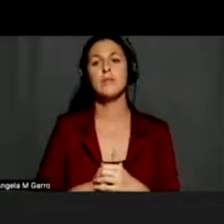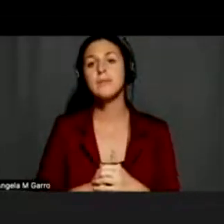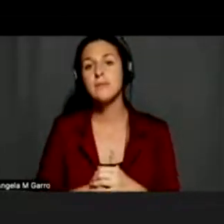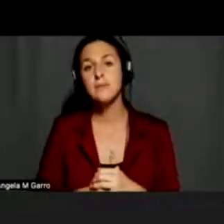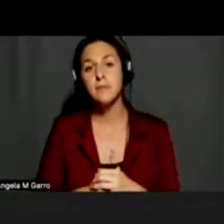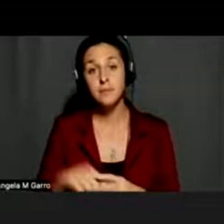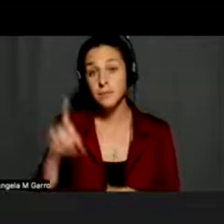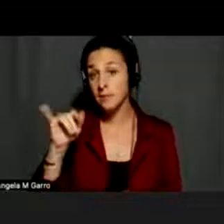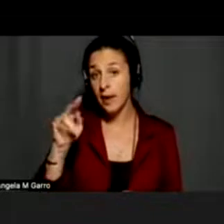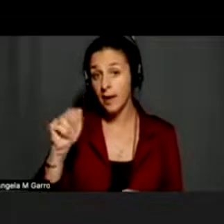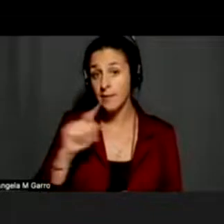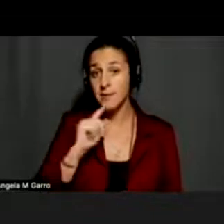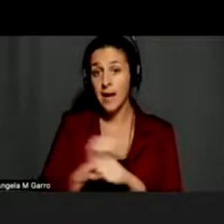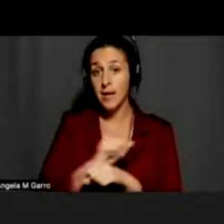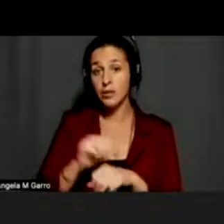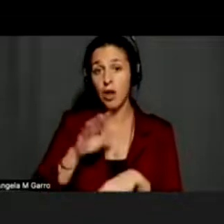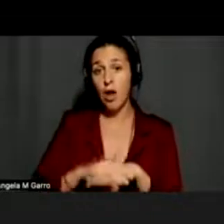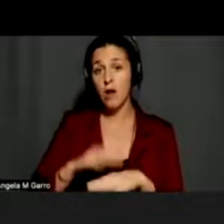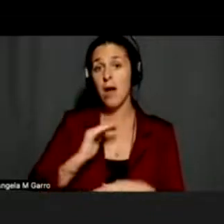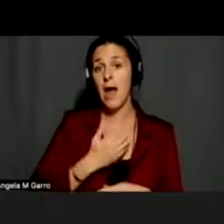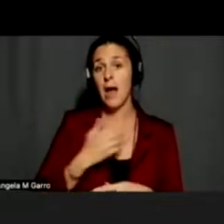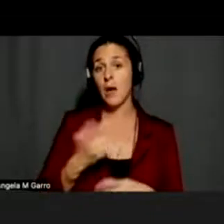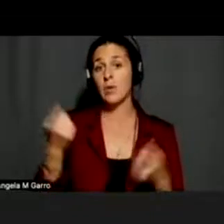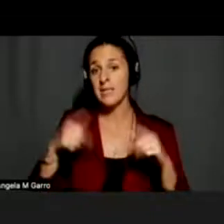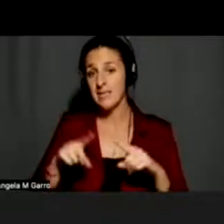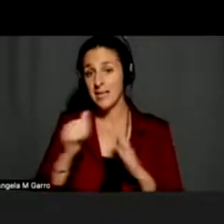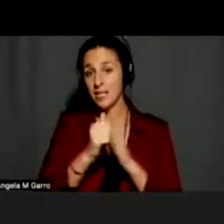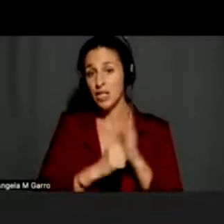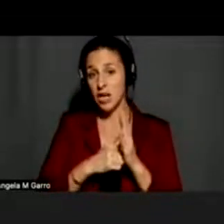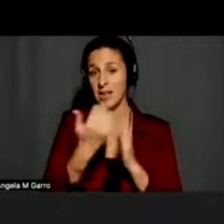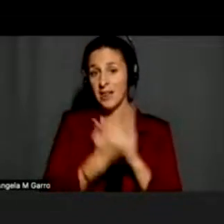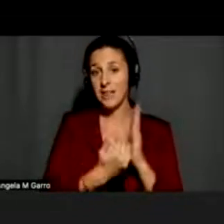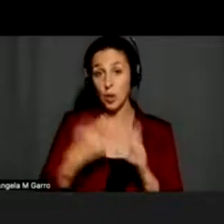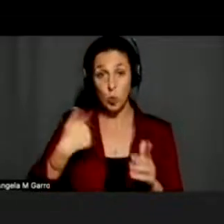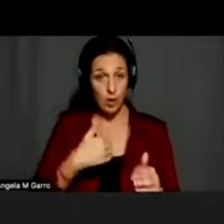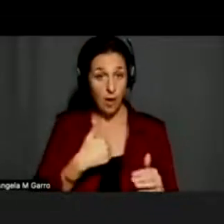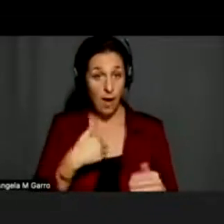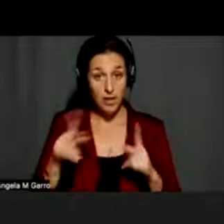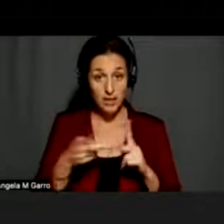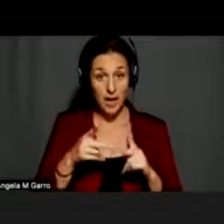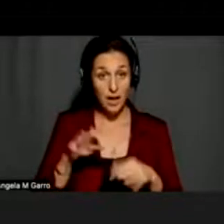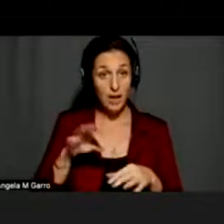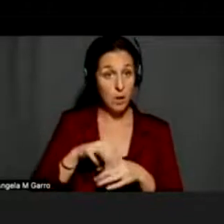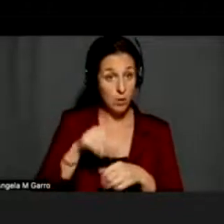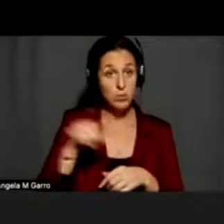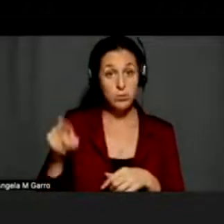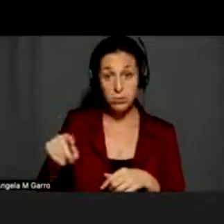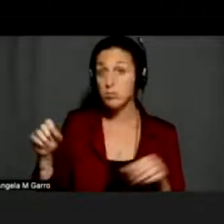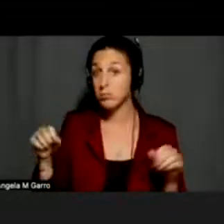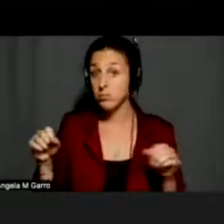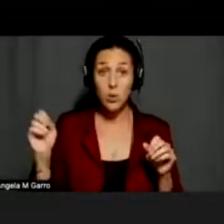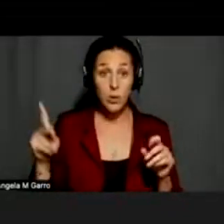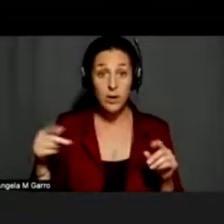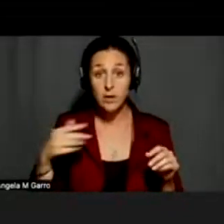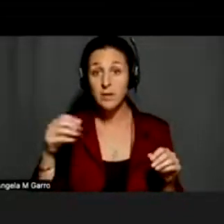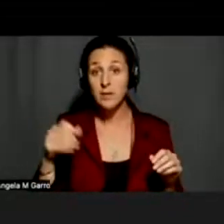Diana was actually on our consent agenda and listed there. Do we actually take a second vote on this? Okay, thank you. And that is because